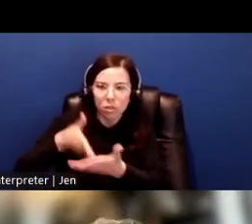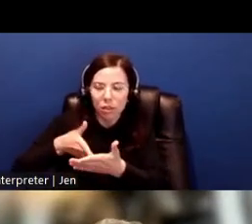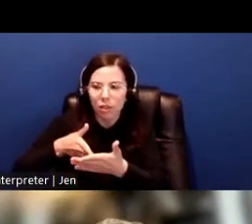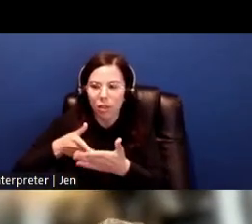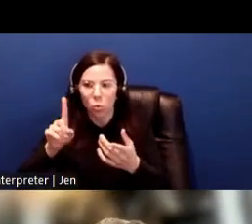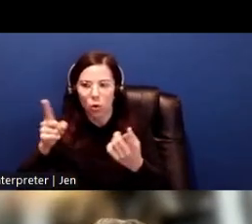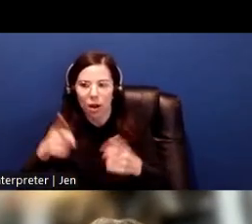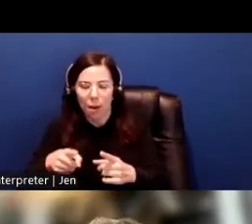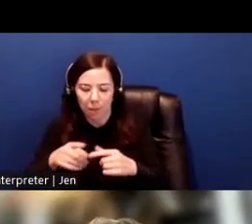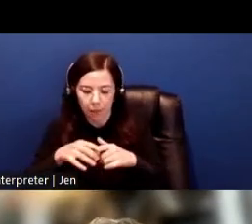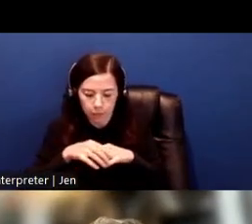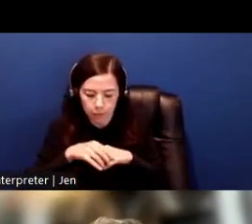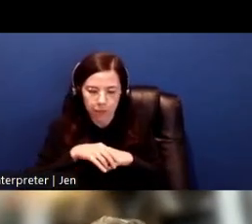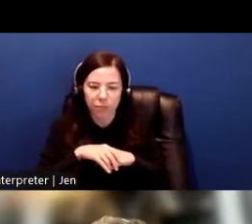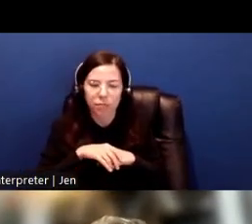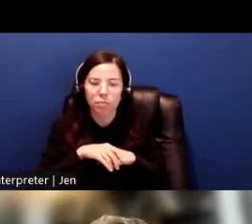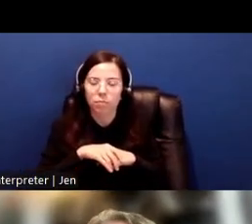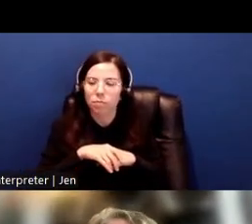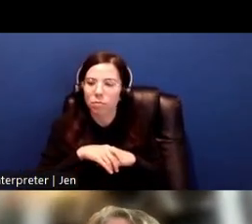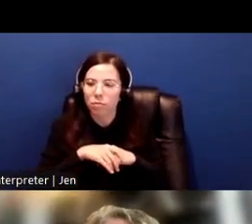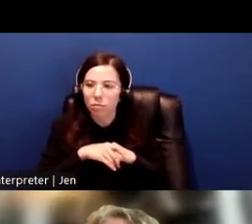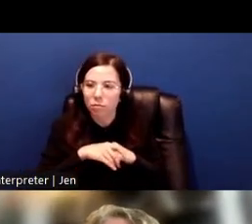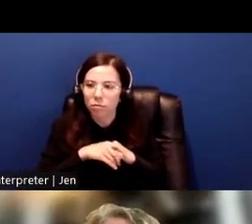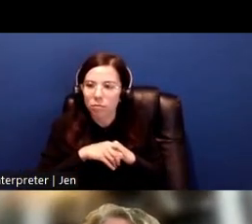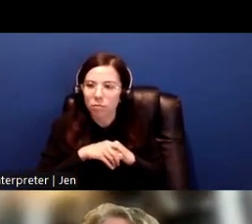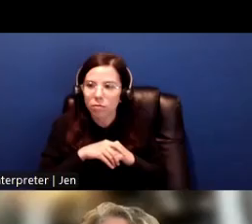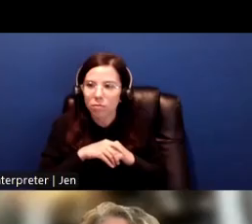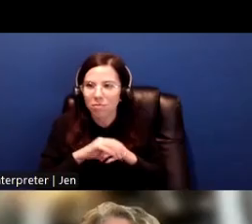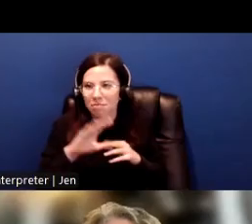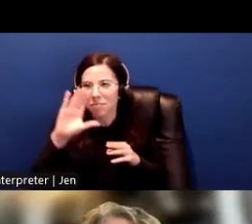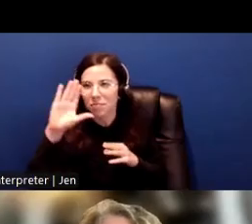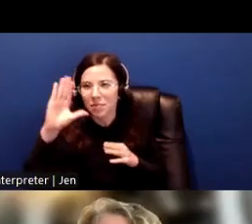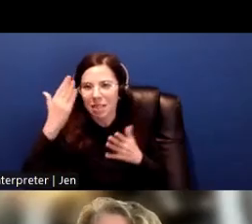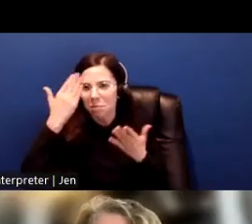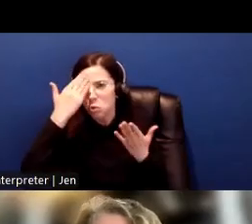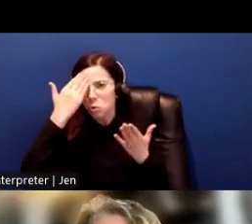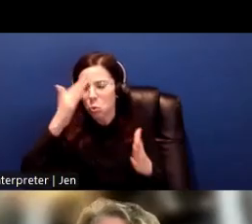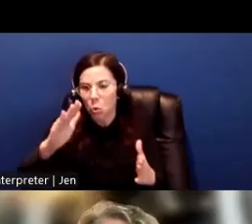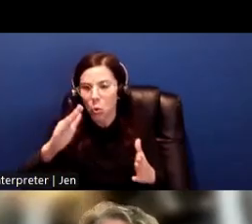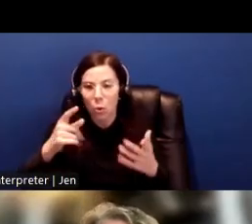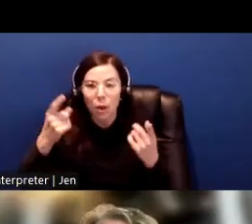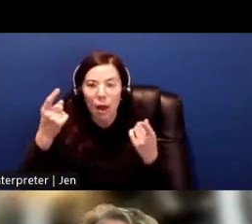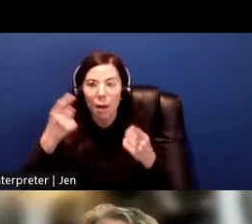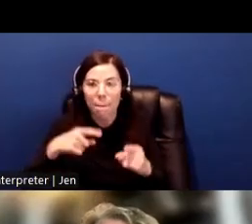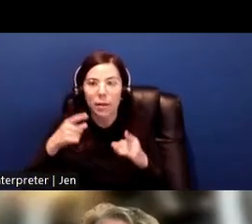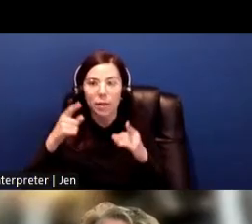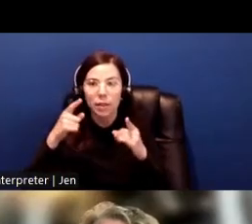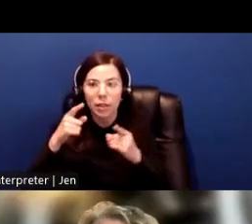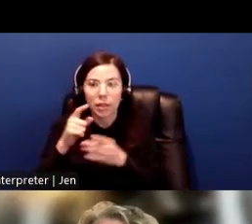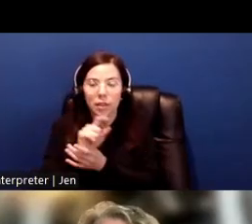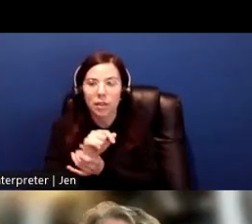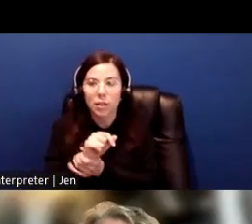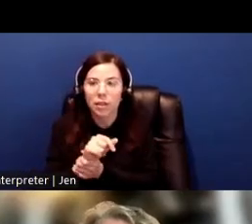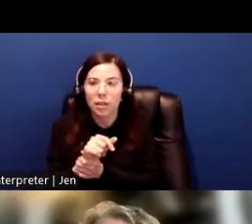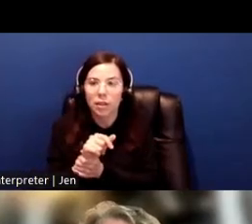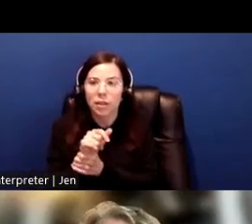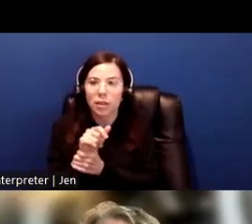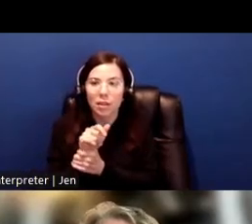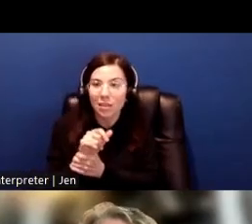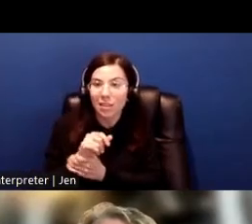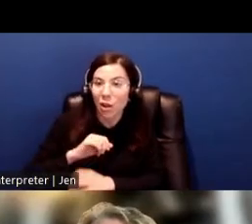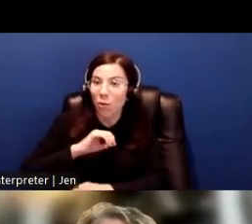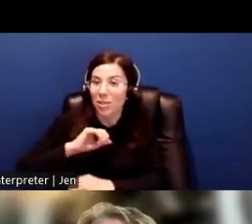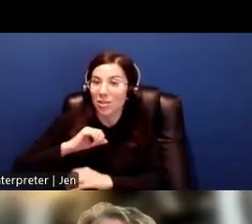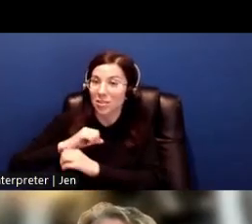occur? And it looks like we don't know whether there was whether it was military